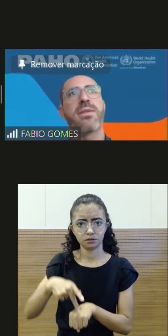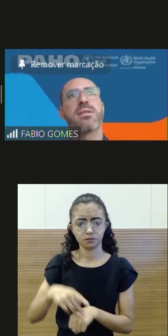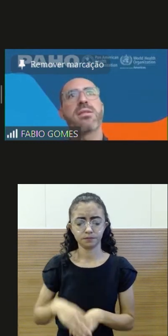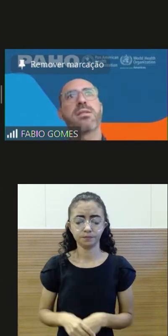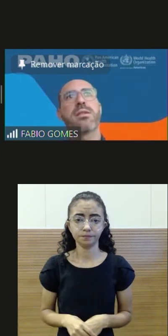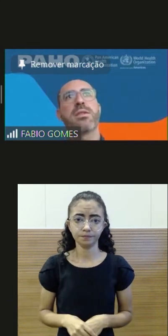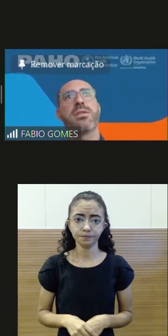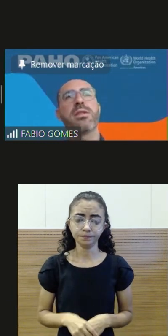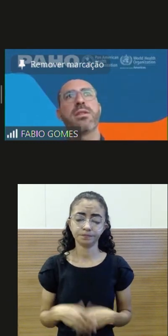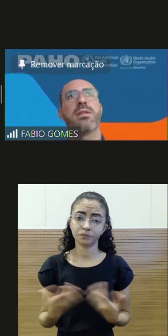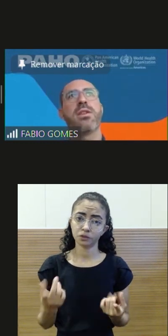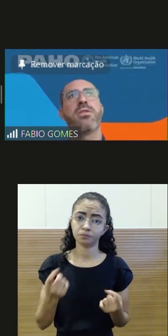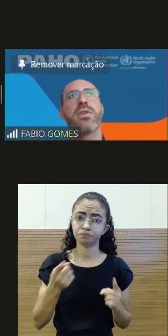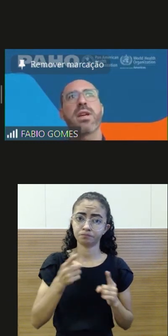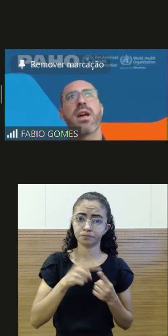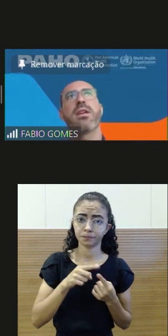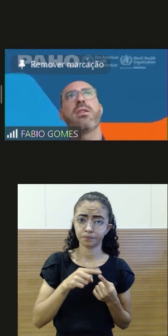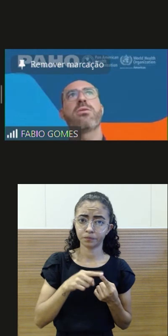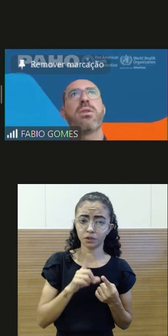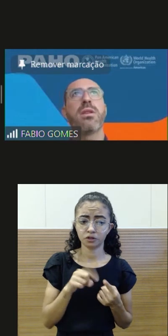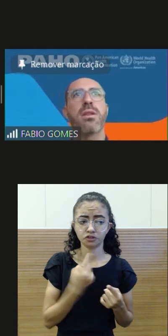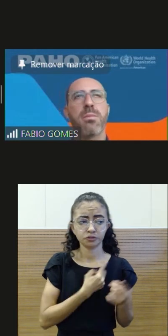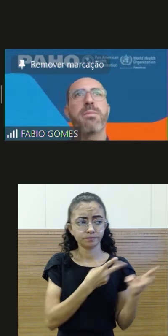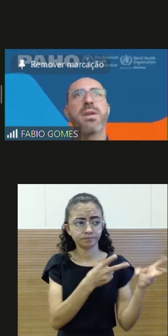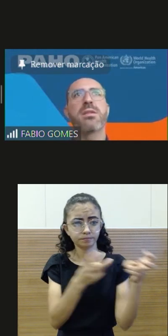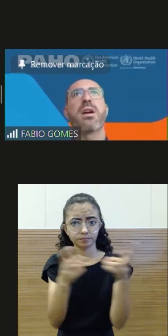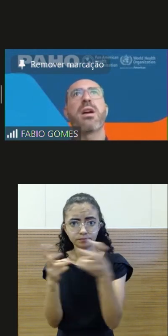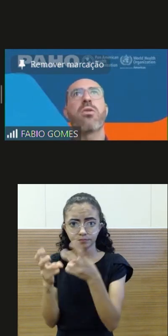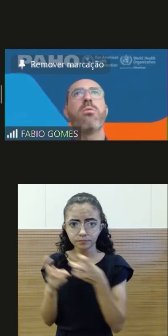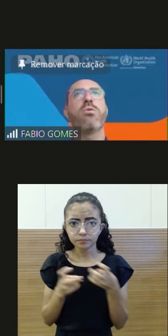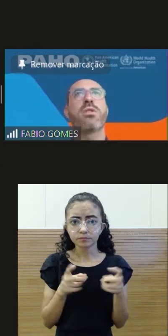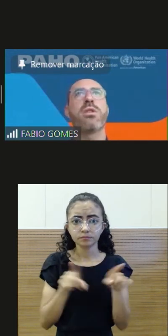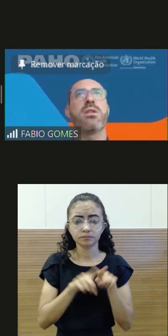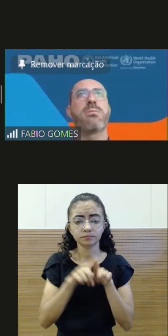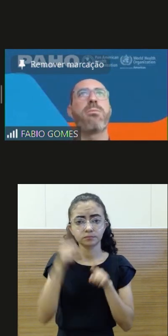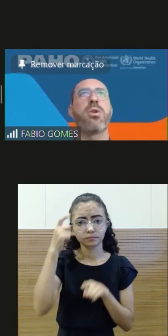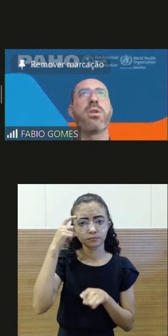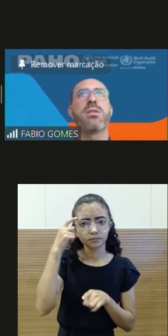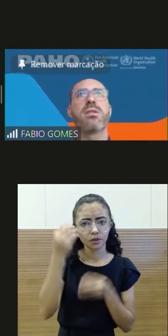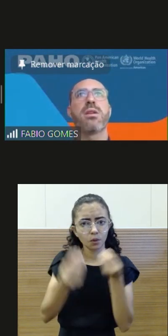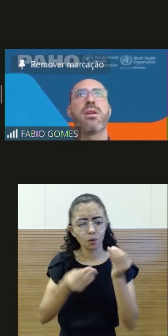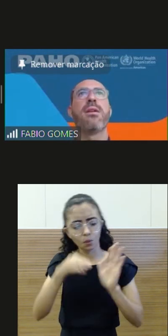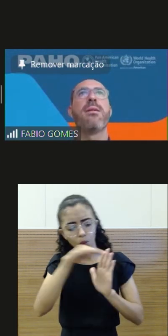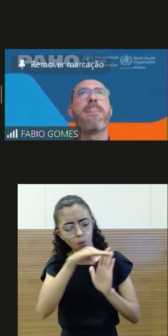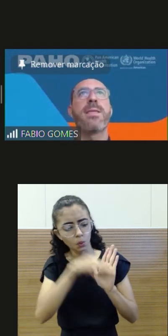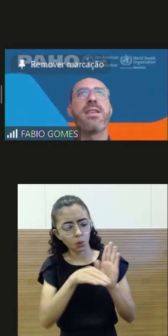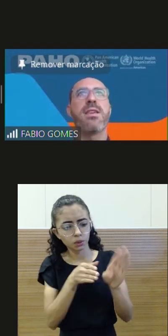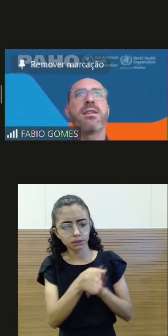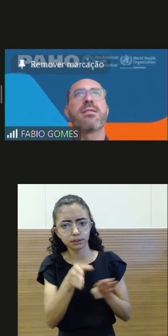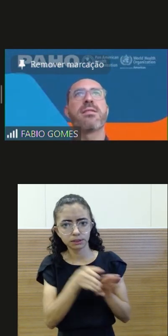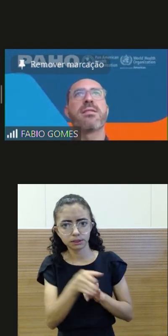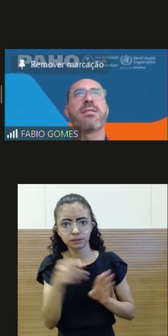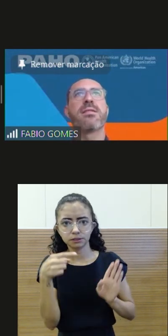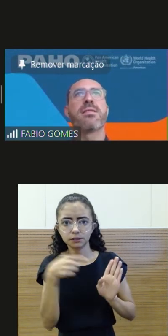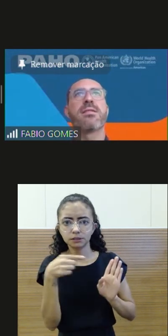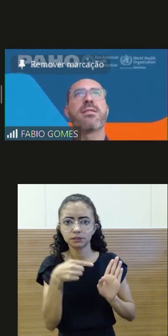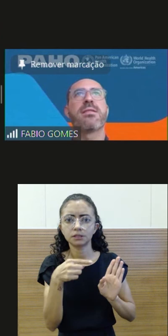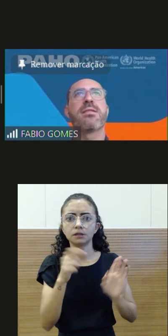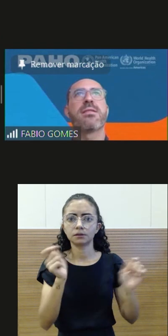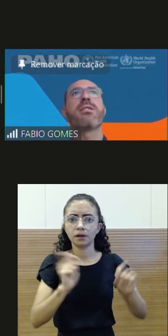in our countries, one of the easiest ways to identify this and to think how